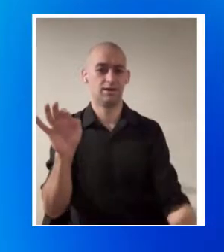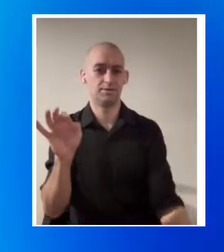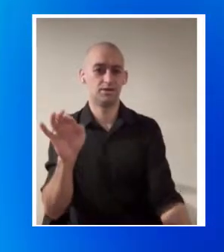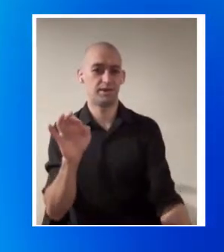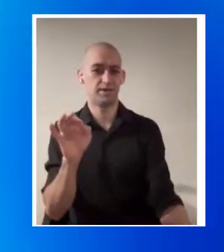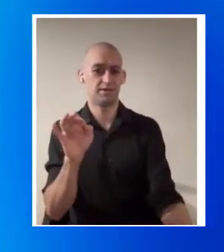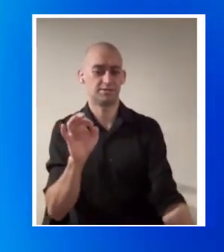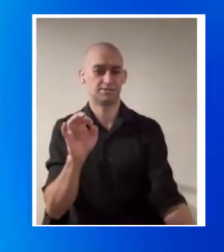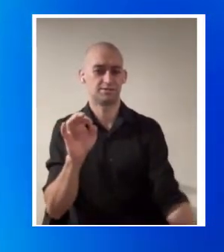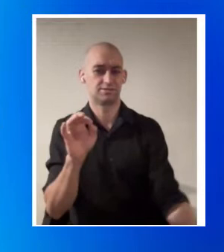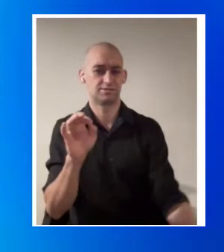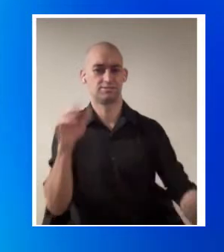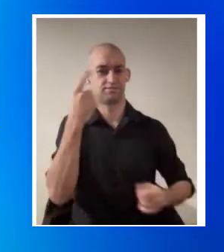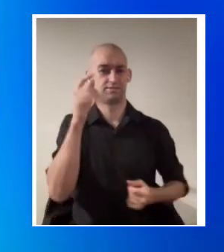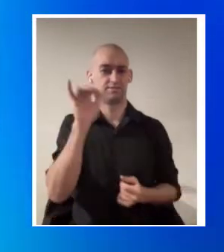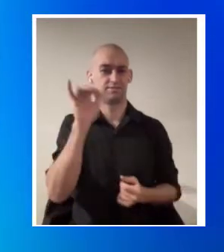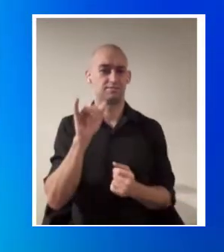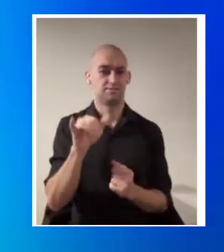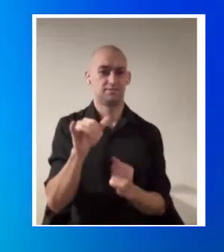should be able to